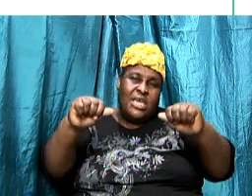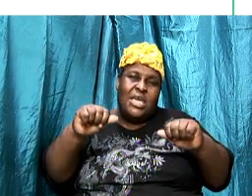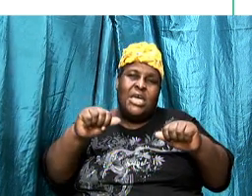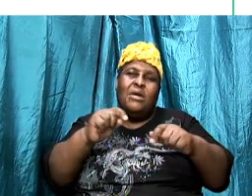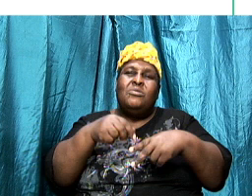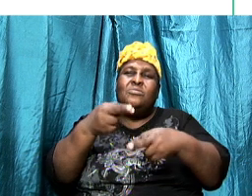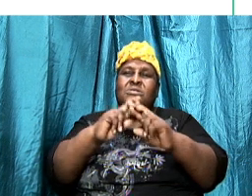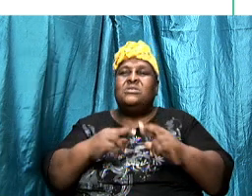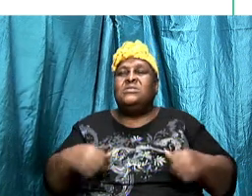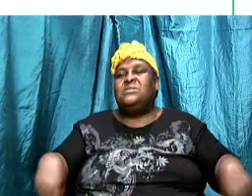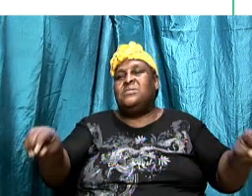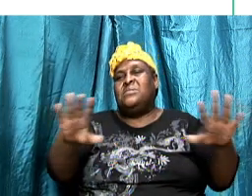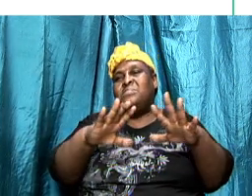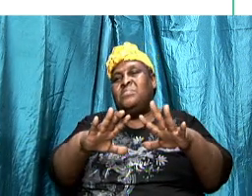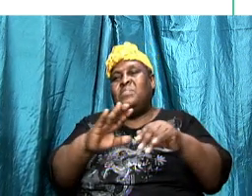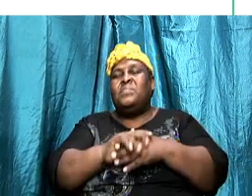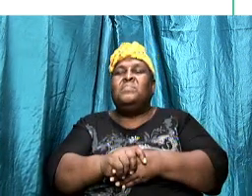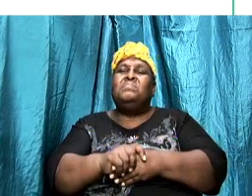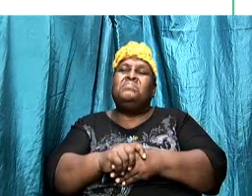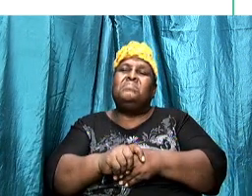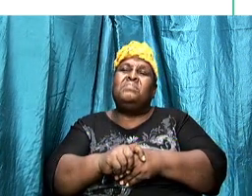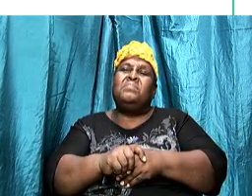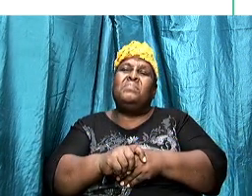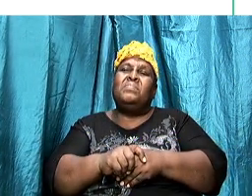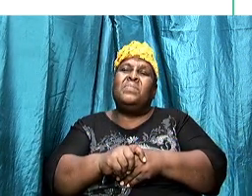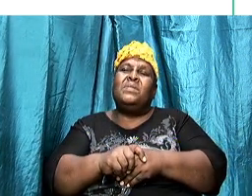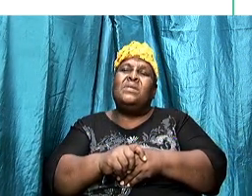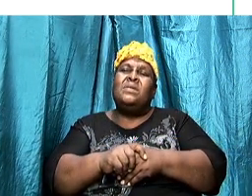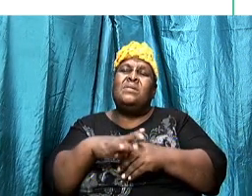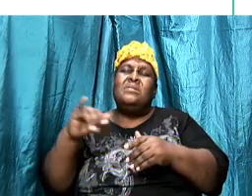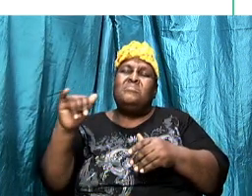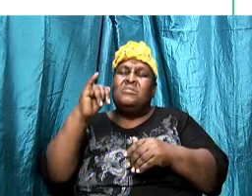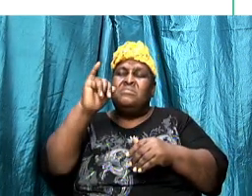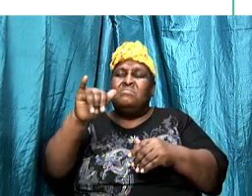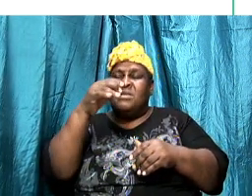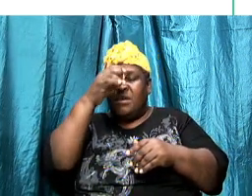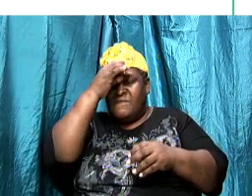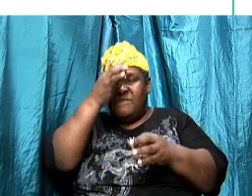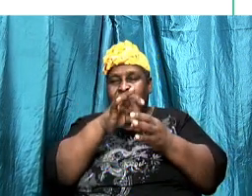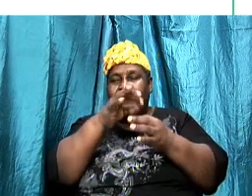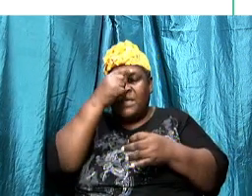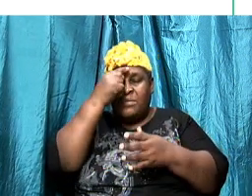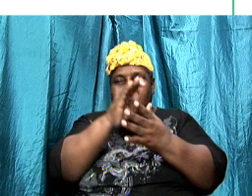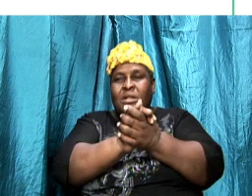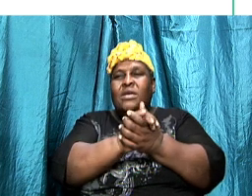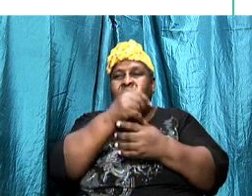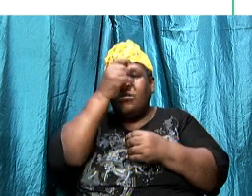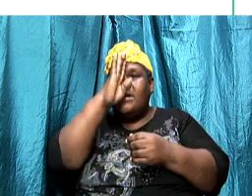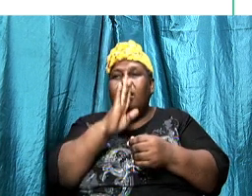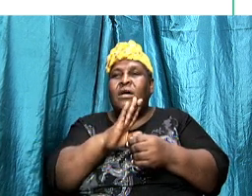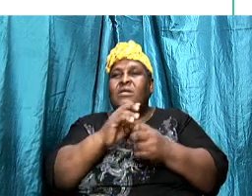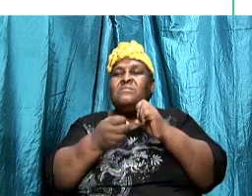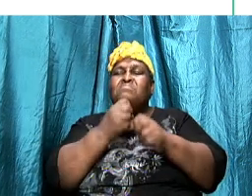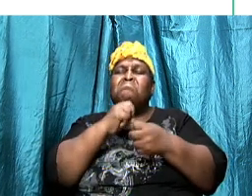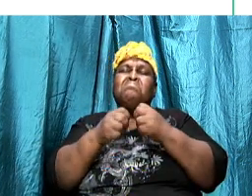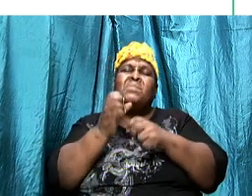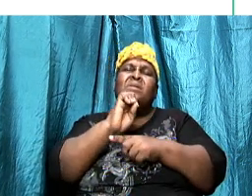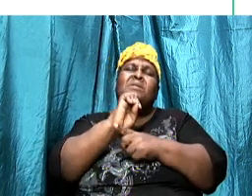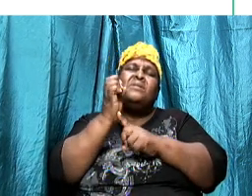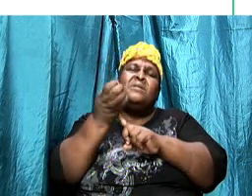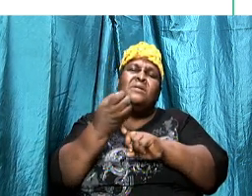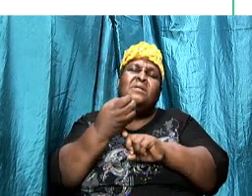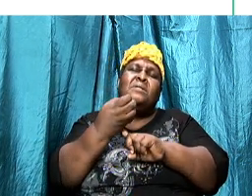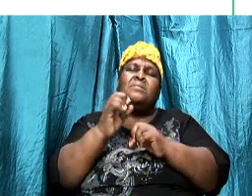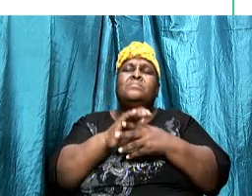tried and it didn't work before, but by that faith, you know, that belief in God in difficult situations, we were able to get